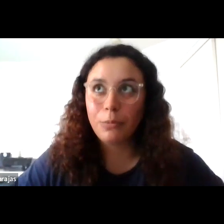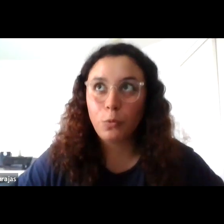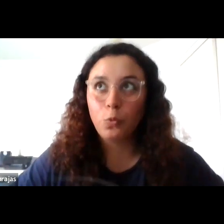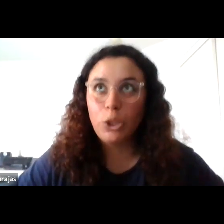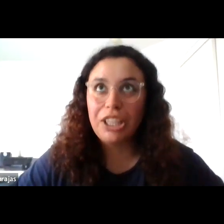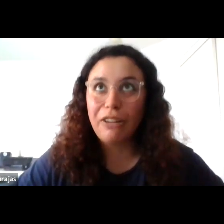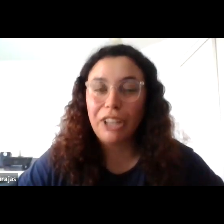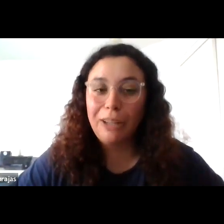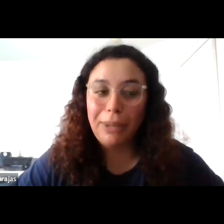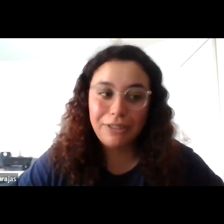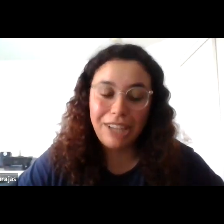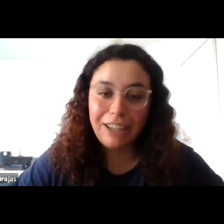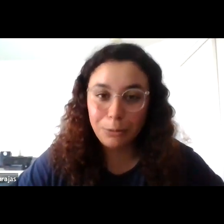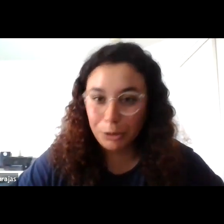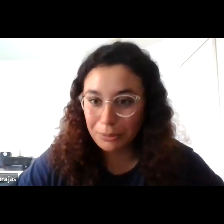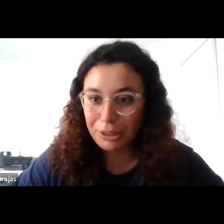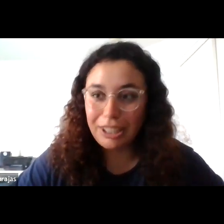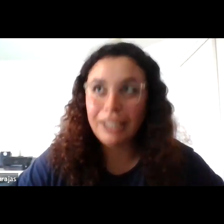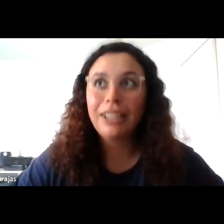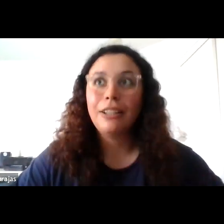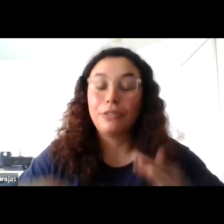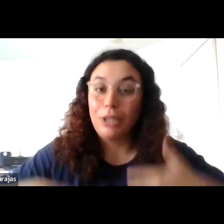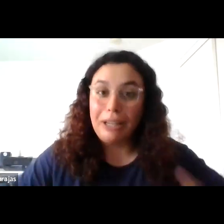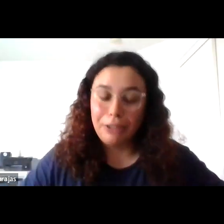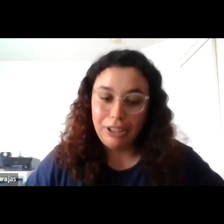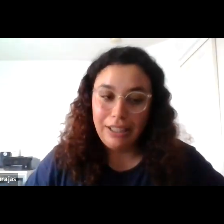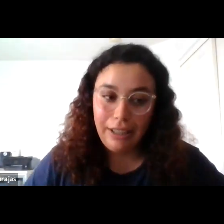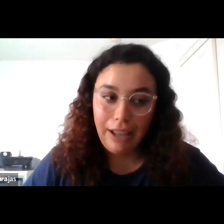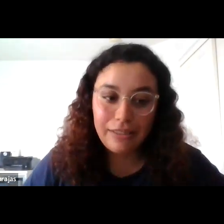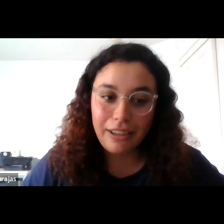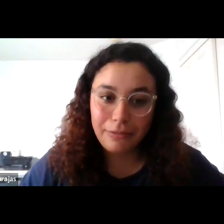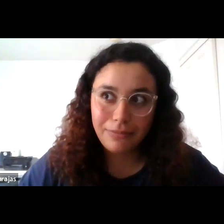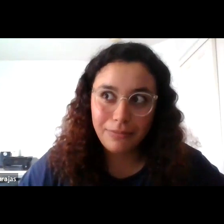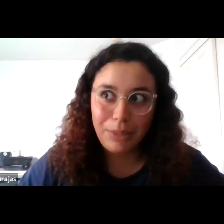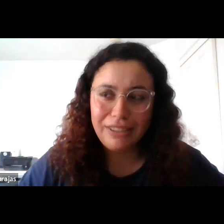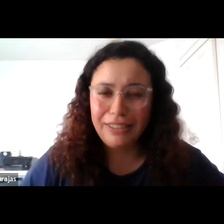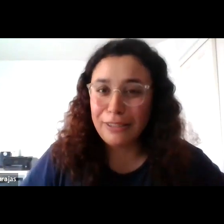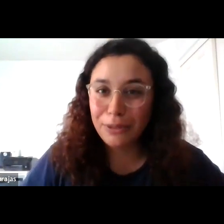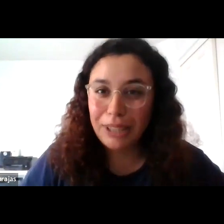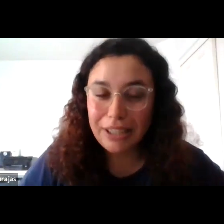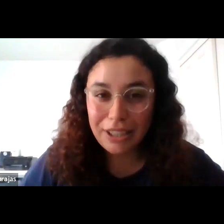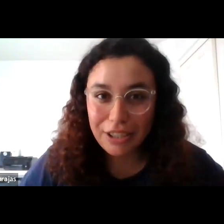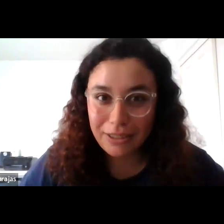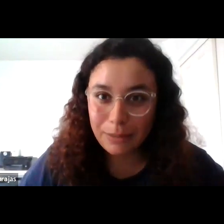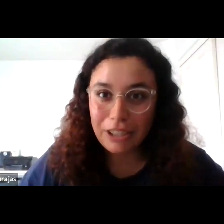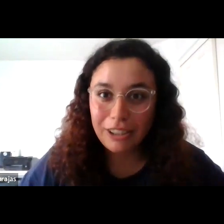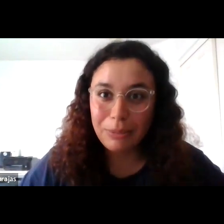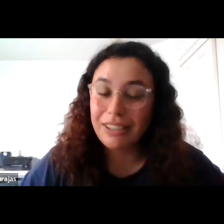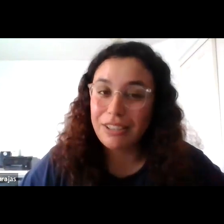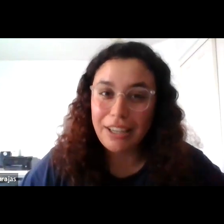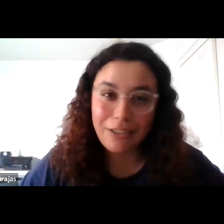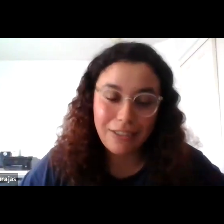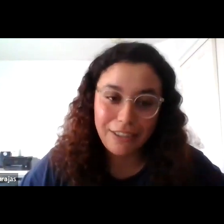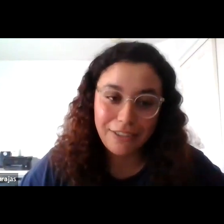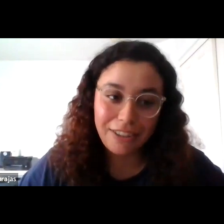because reaching out for help outside of the rural community, from what I've heard, has not been successful in education, especially